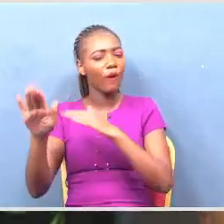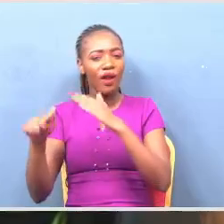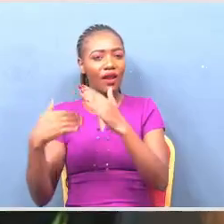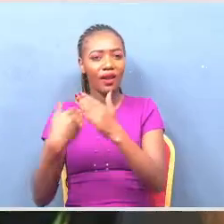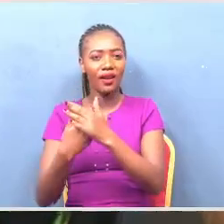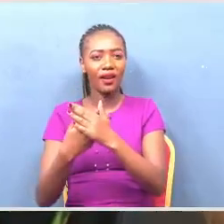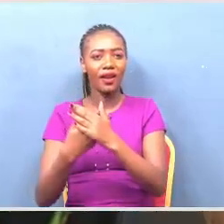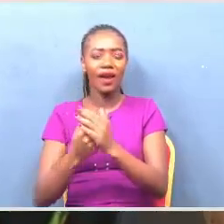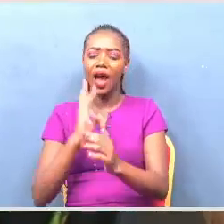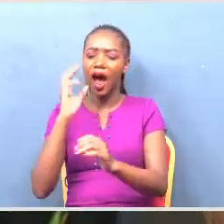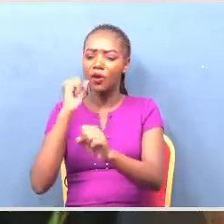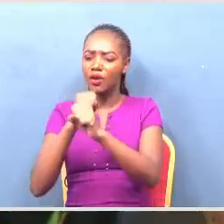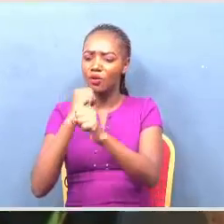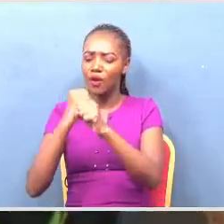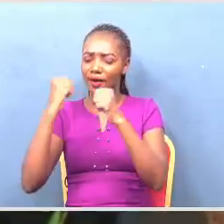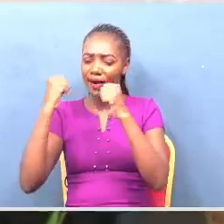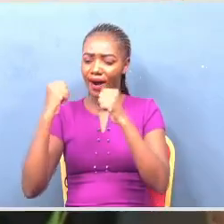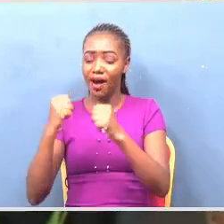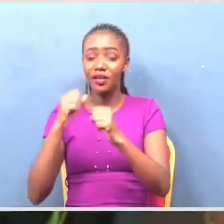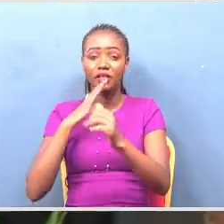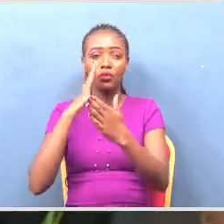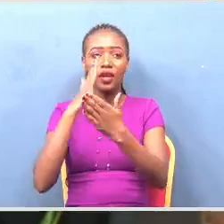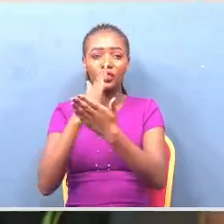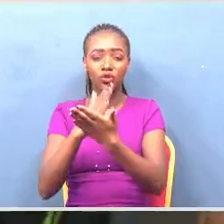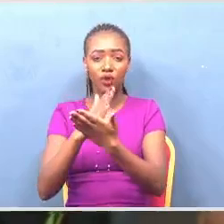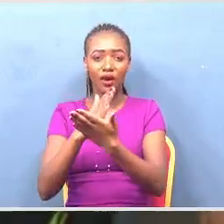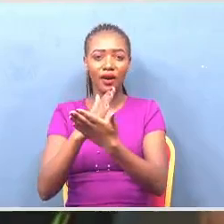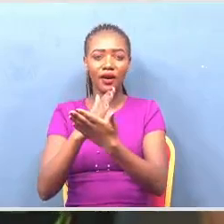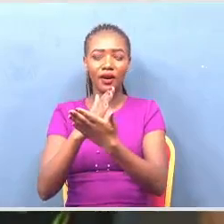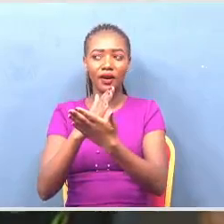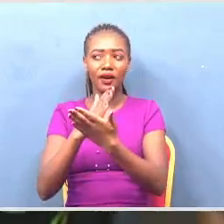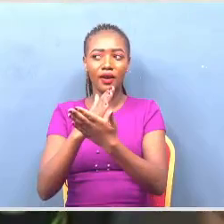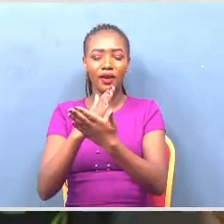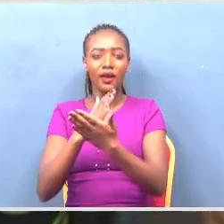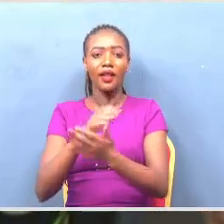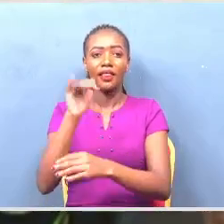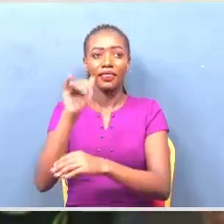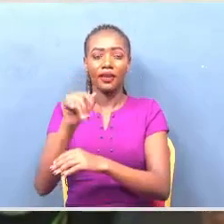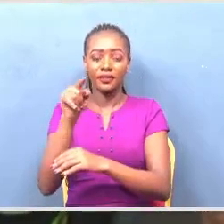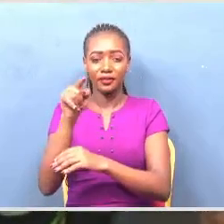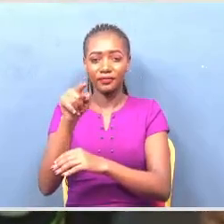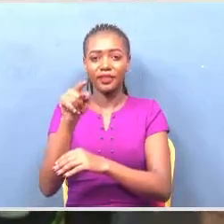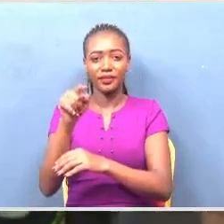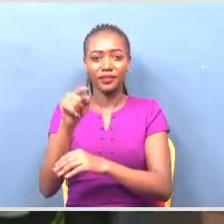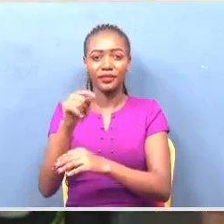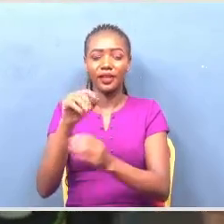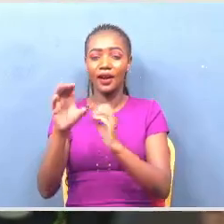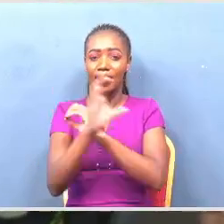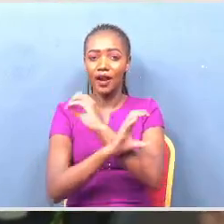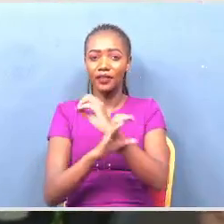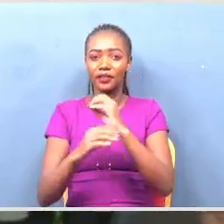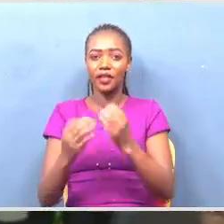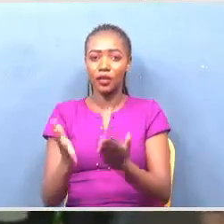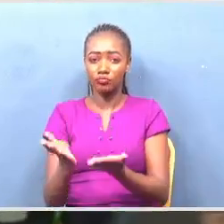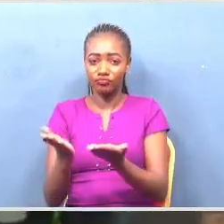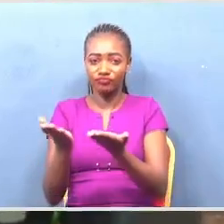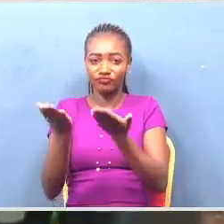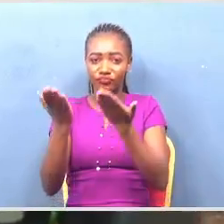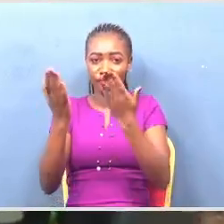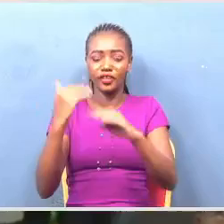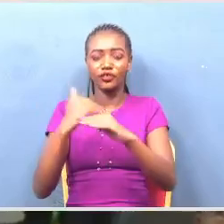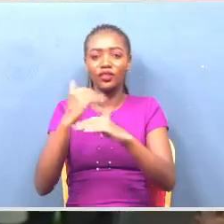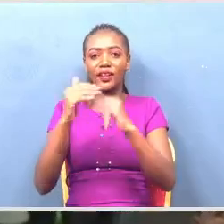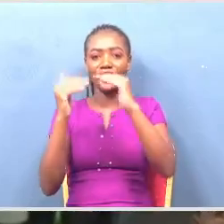that I will work hard to make sure that this nation moves to the next level,